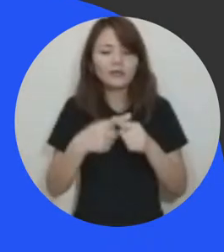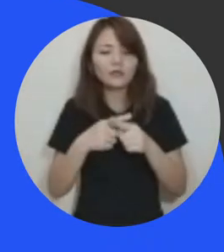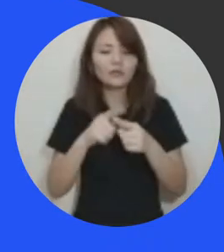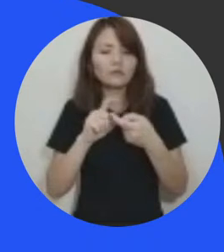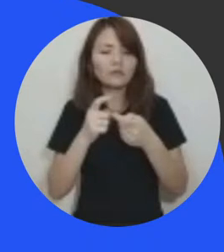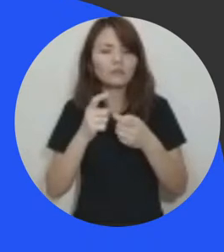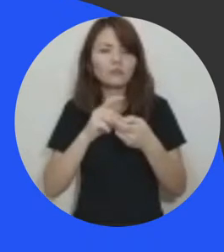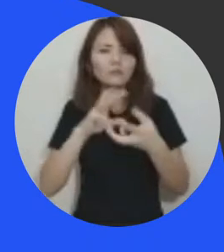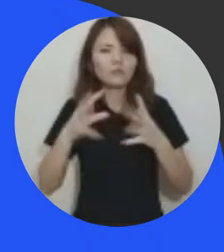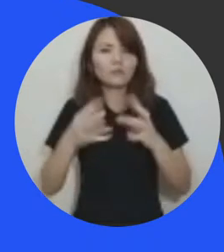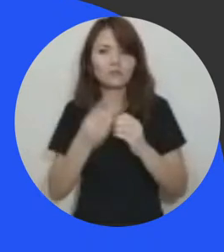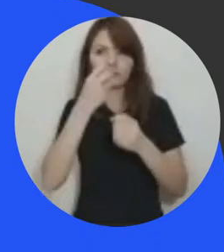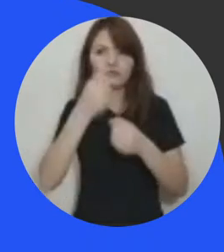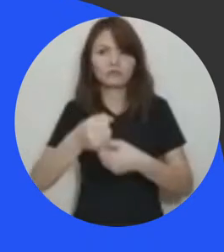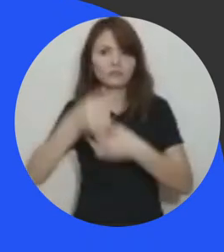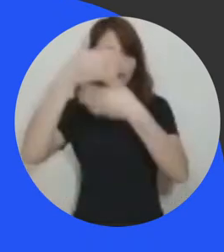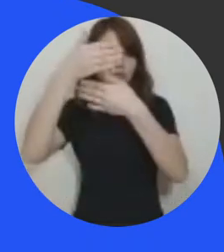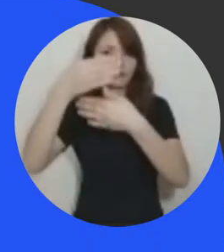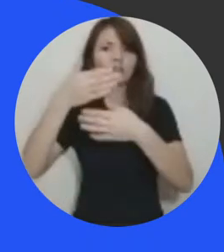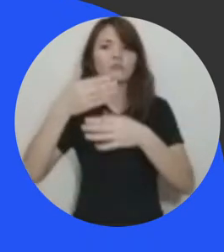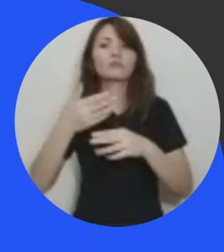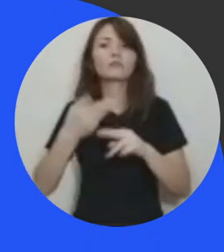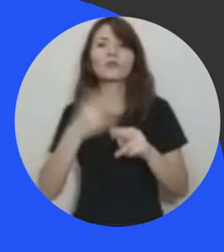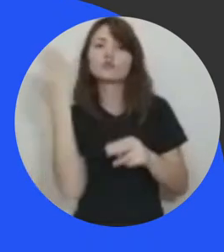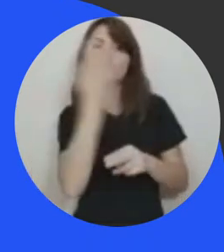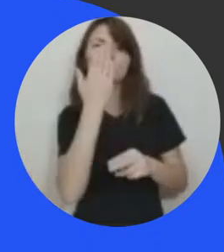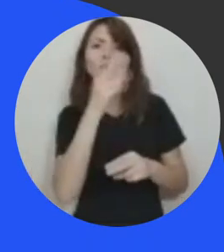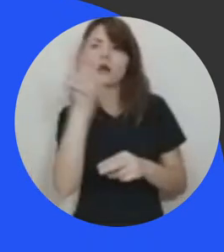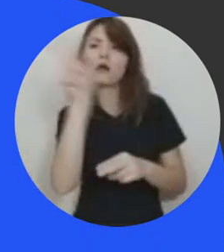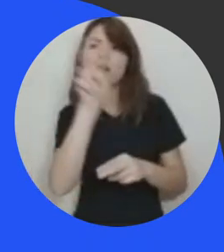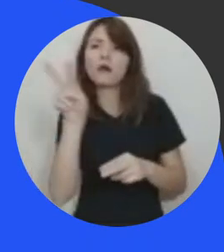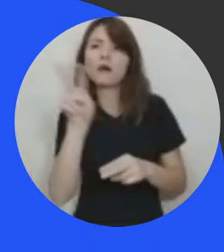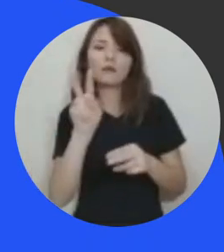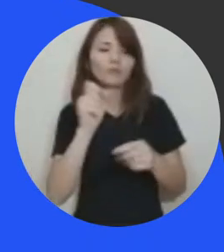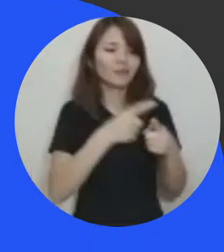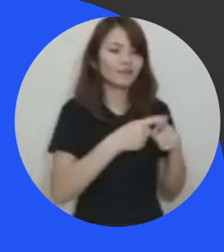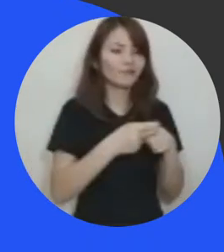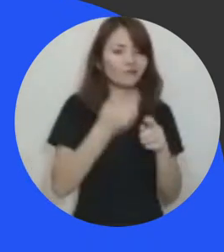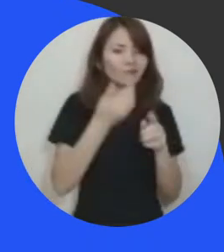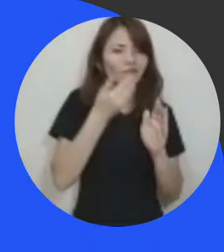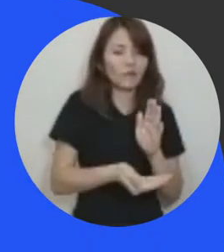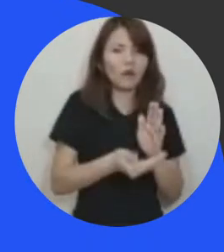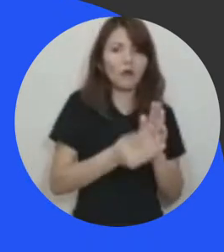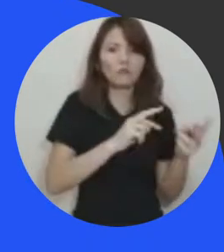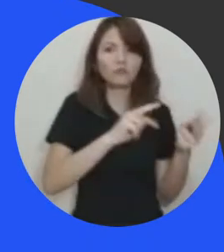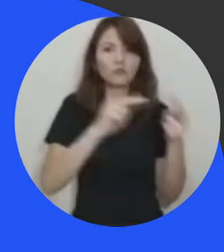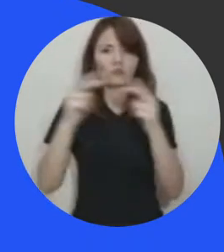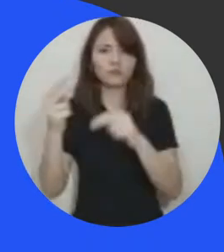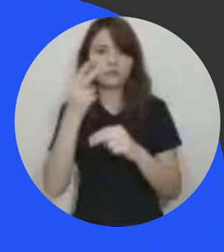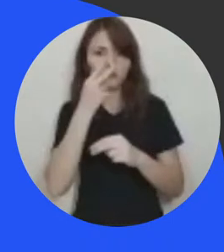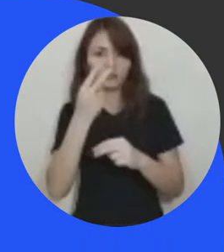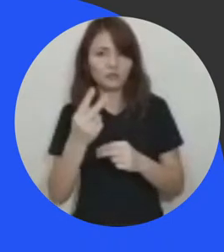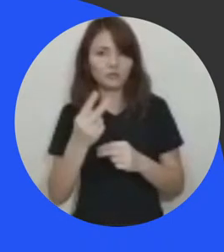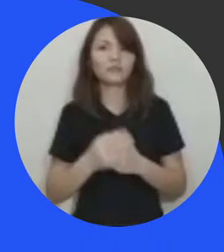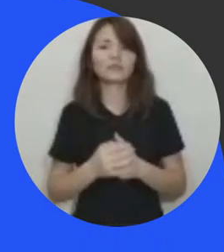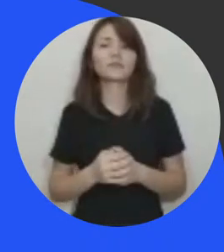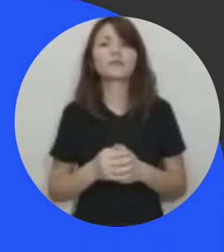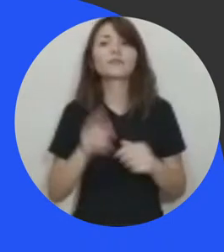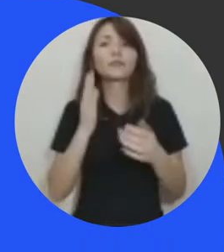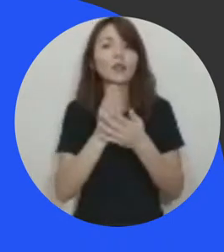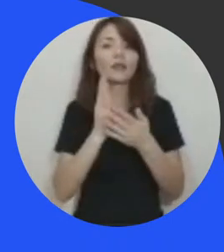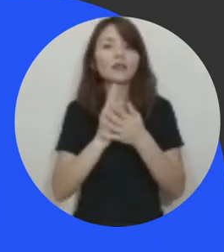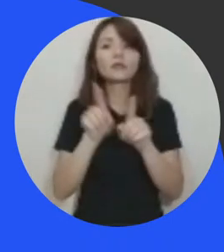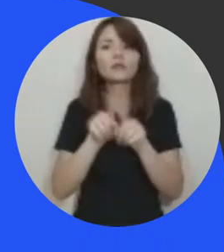produced, they are mapped, it's identified which part of the genome they come from, and we can do